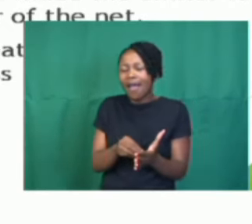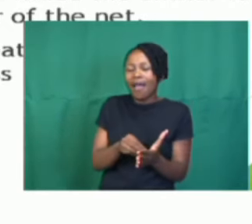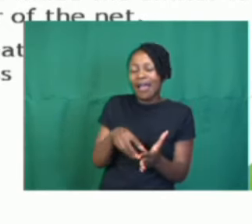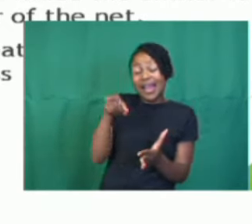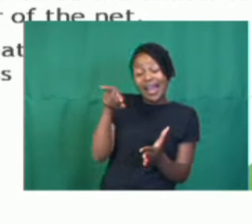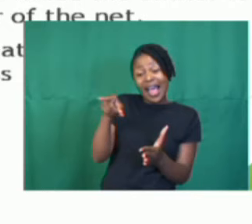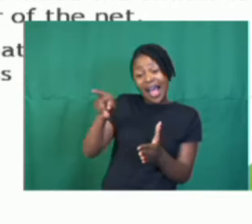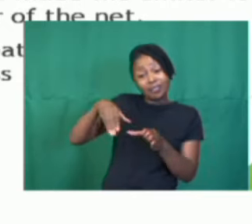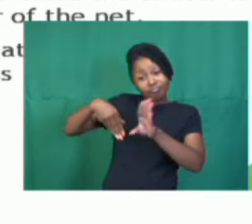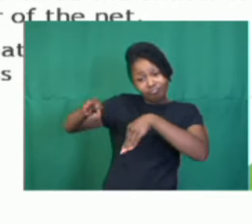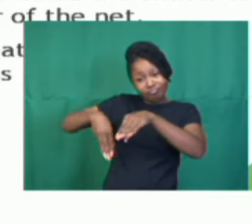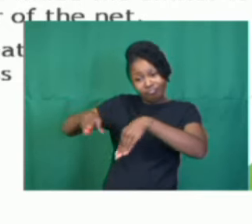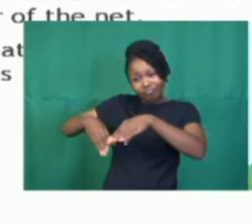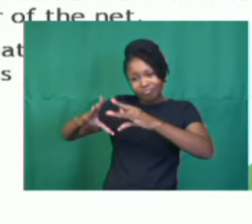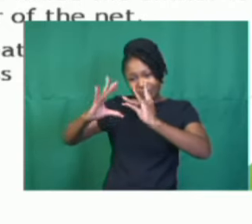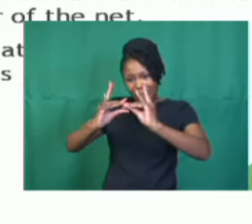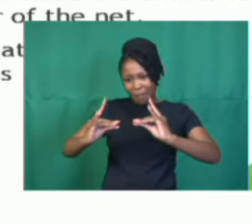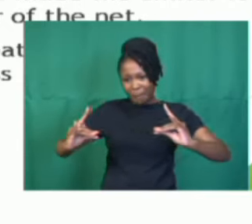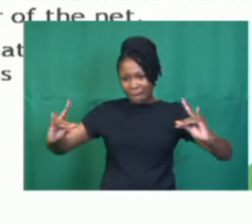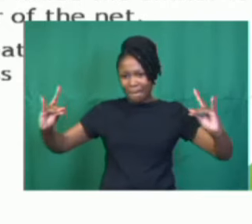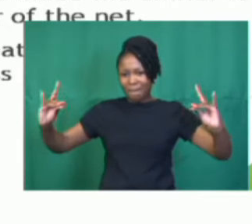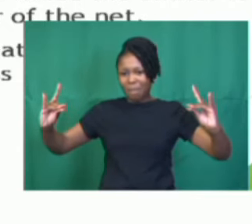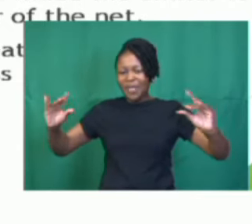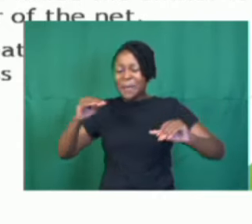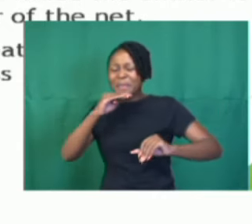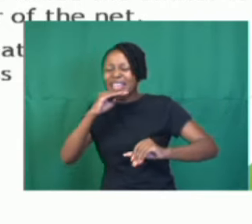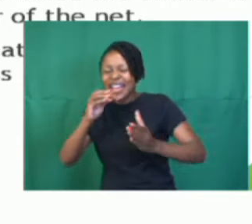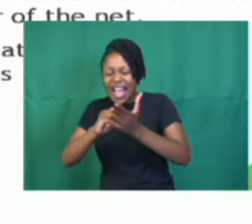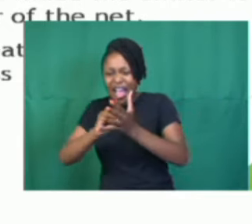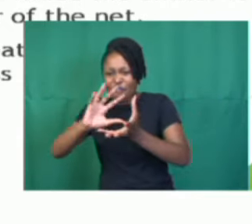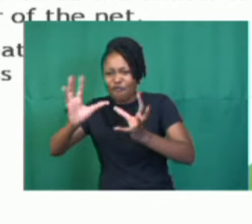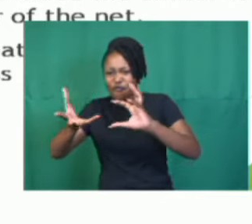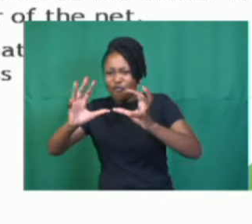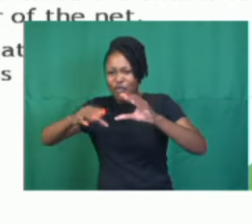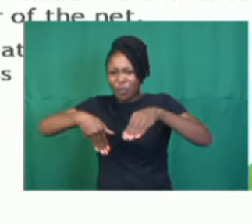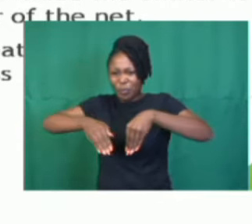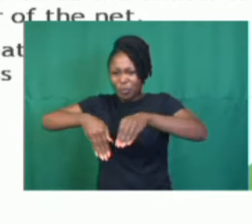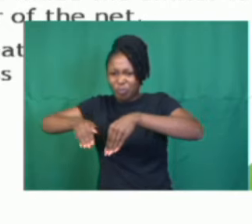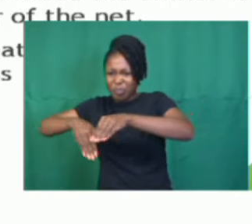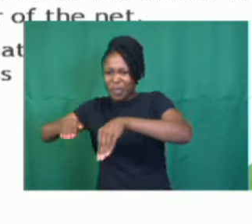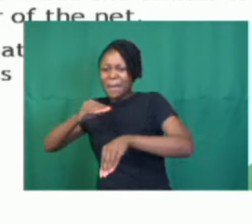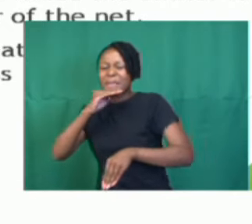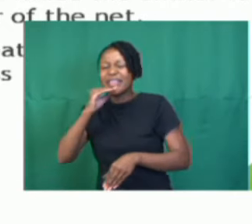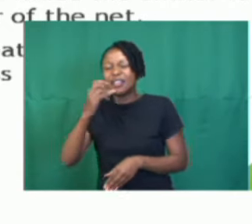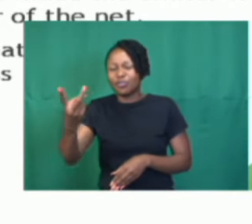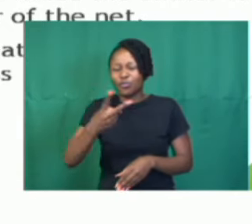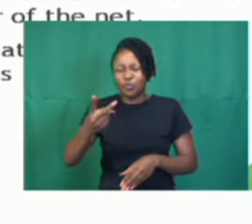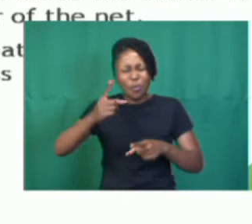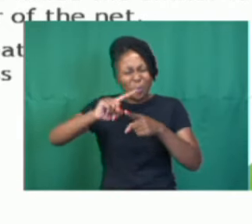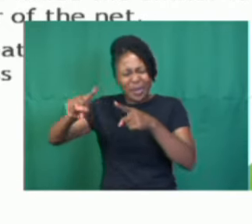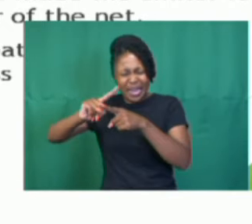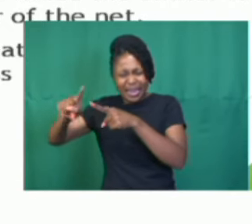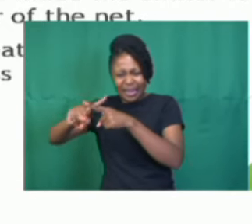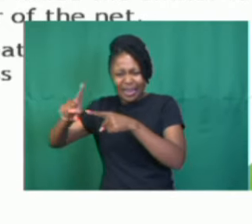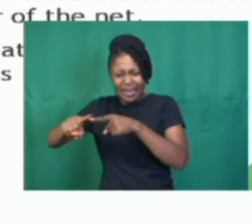the ball is at his or her feet, then obviously it means they are playing what? Soccer. Okay, so